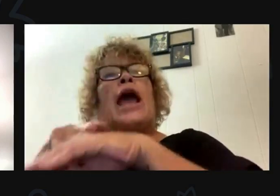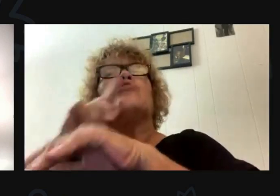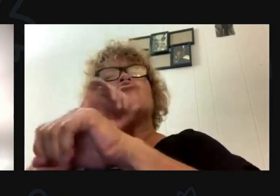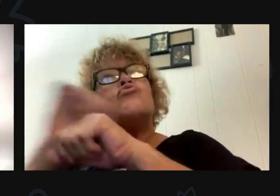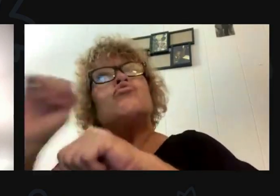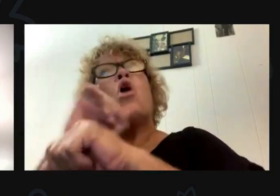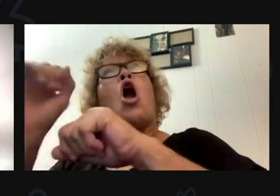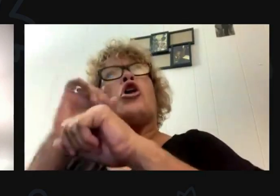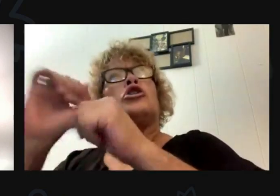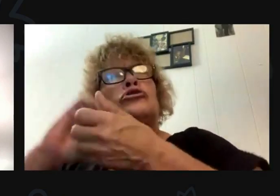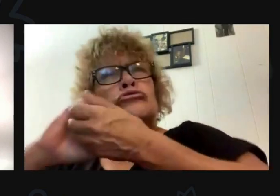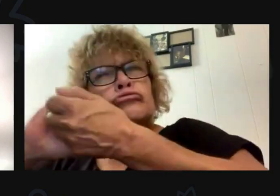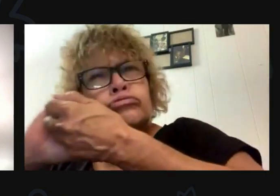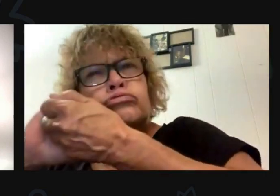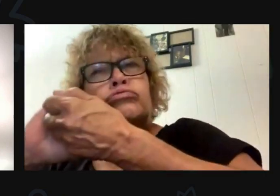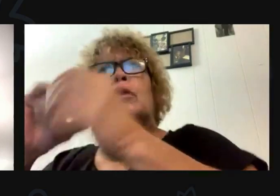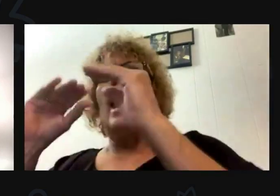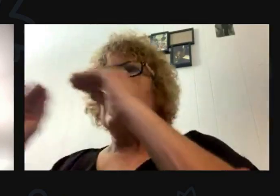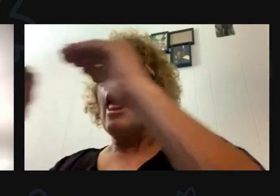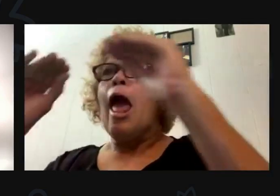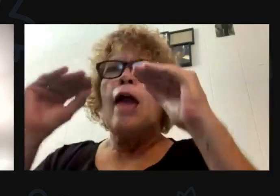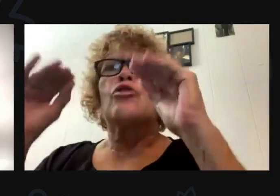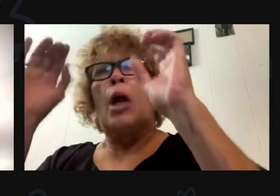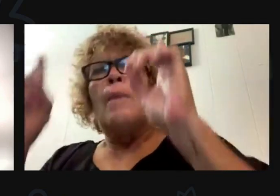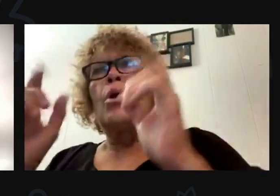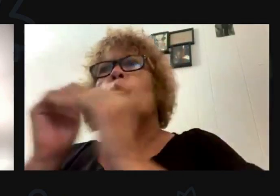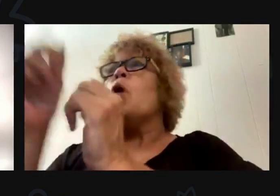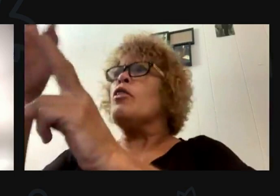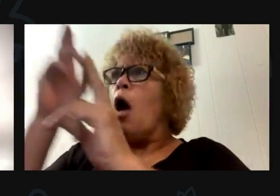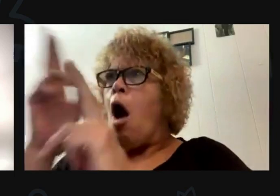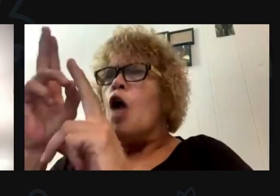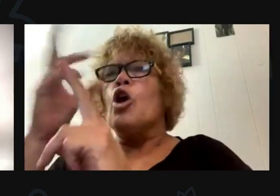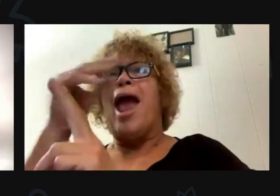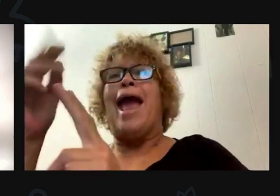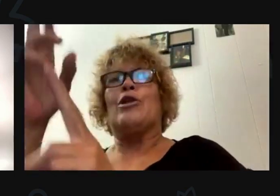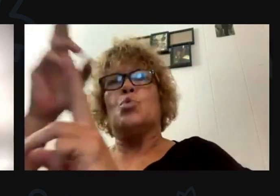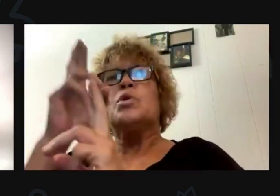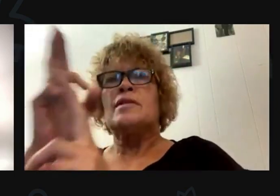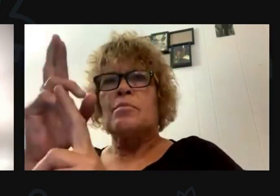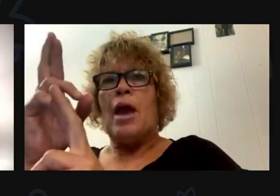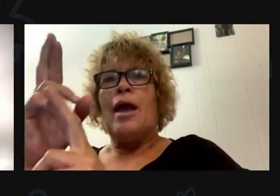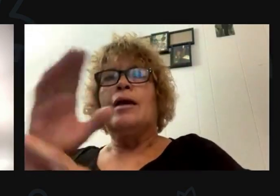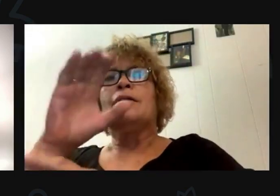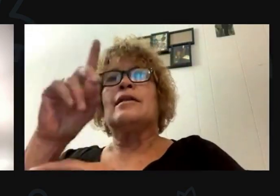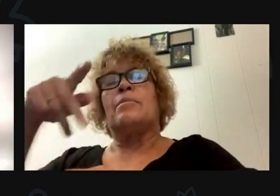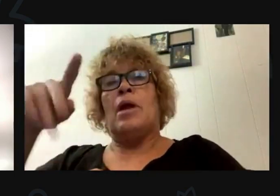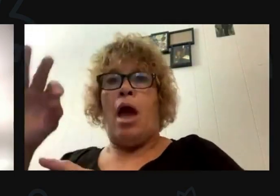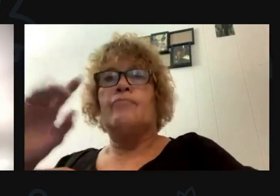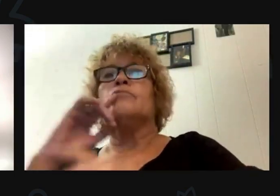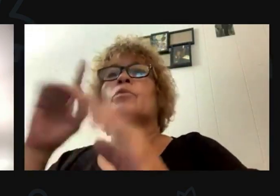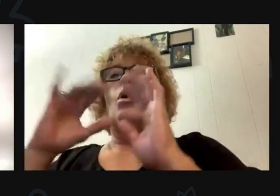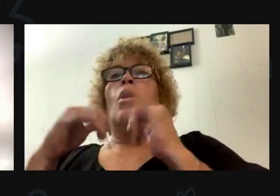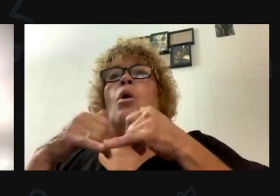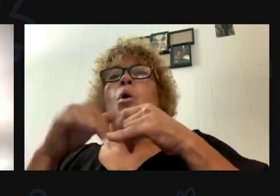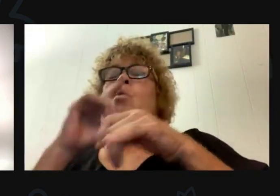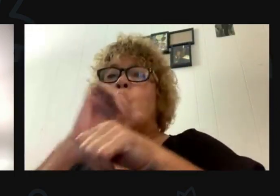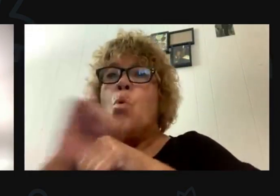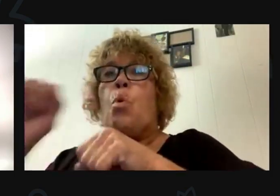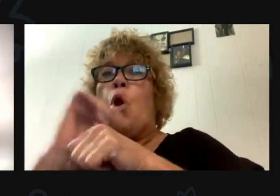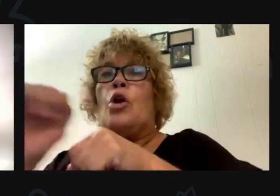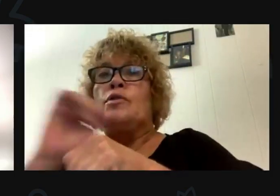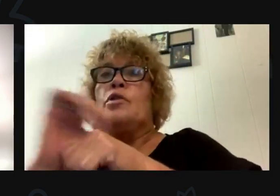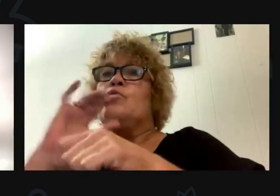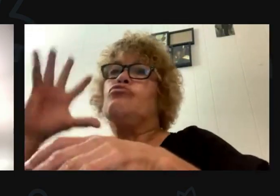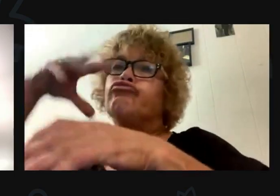to steward the land and educate the public with honor and respect. CCFPD will work to be inclusive of